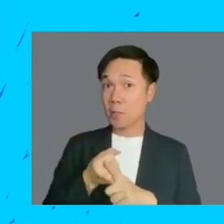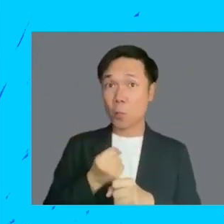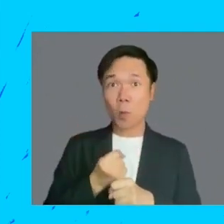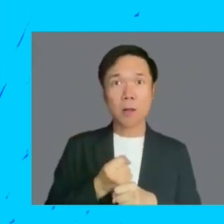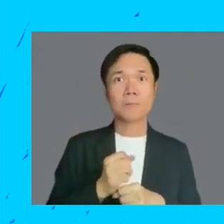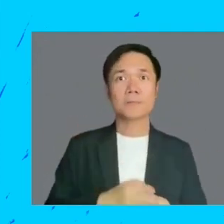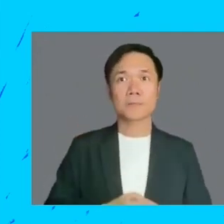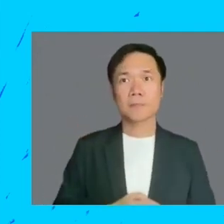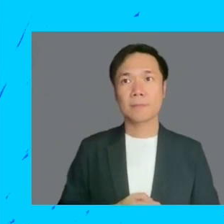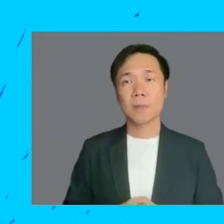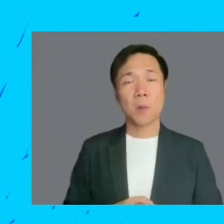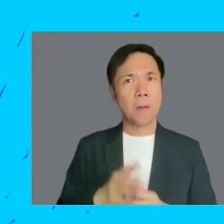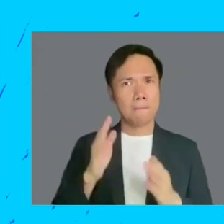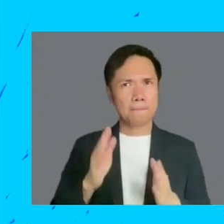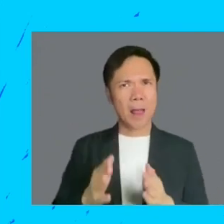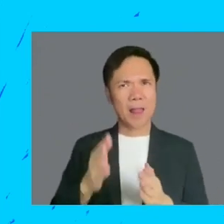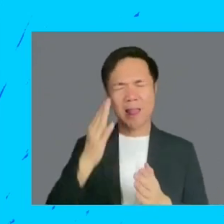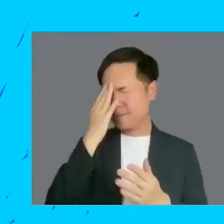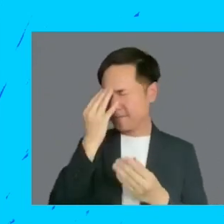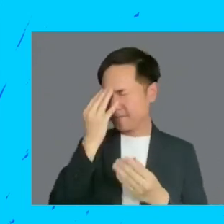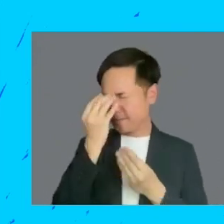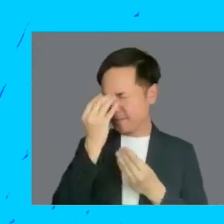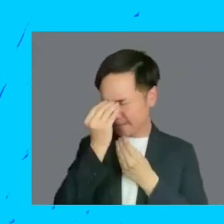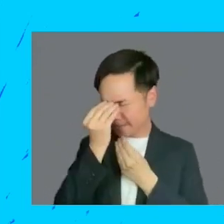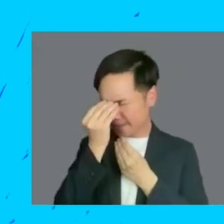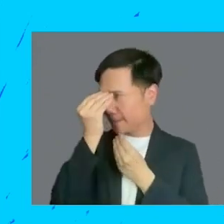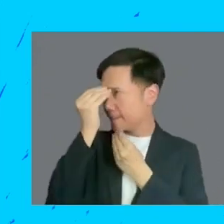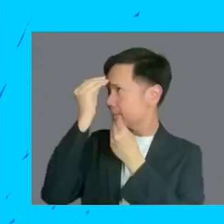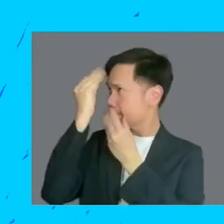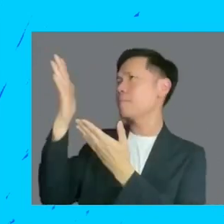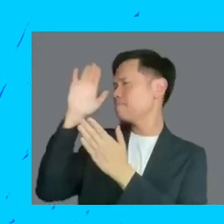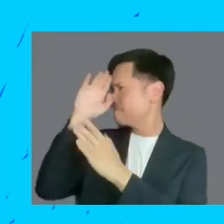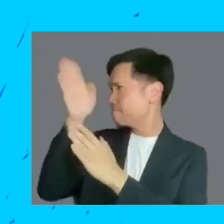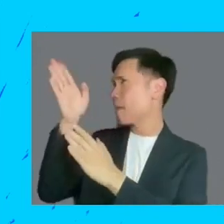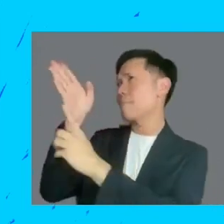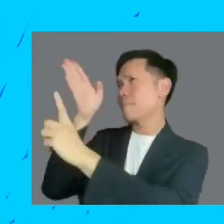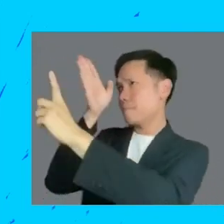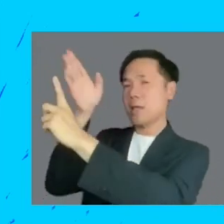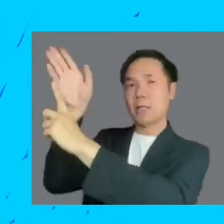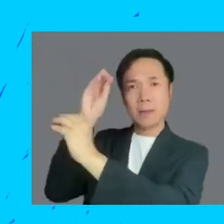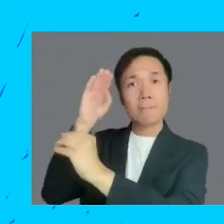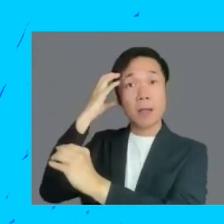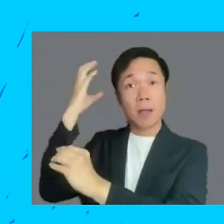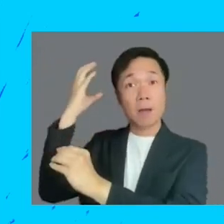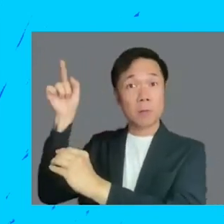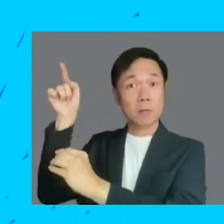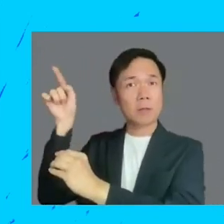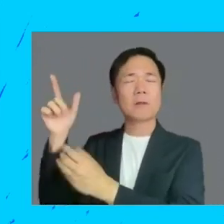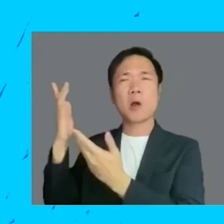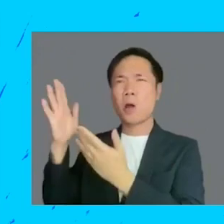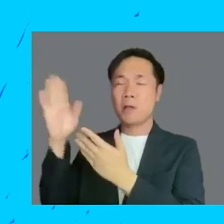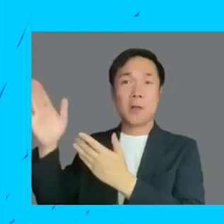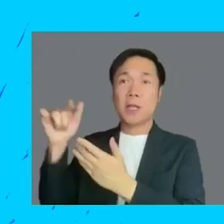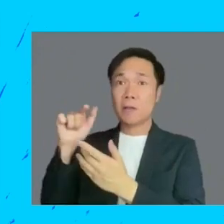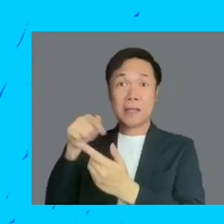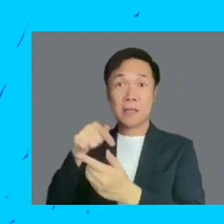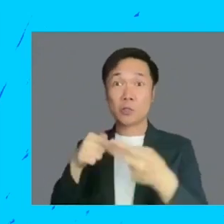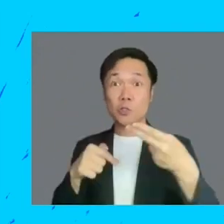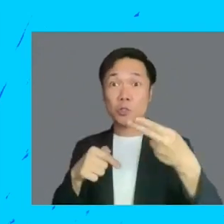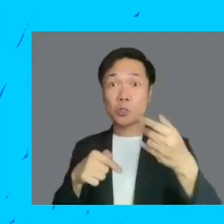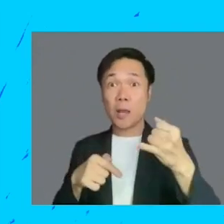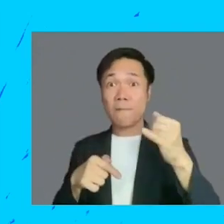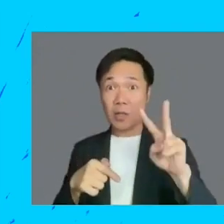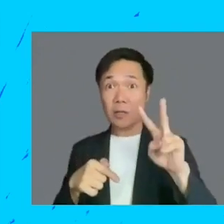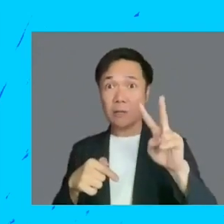need to communicate clearly with policymakers that efforts to address HIV cannot be siloed. Ministries